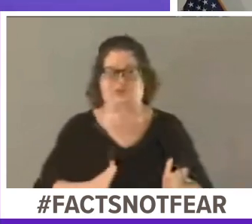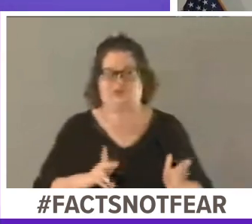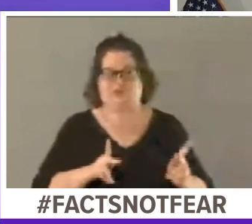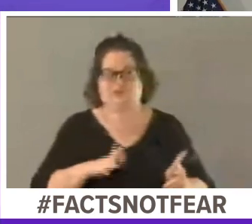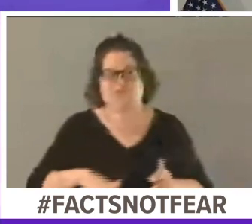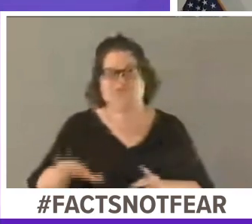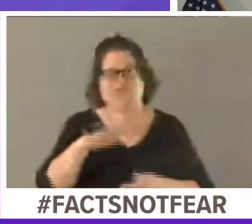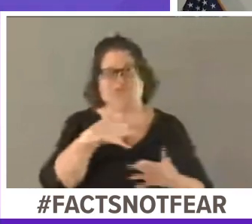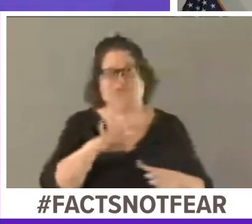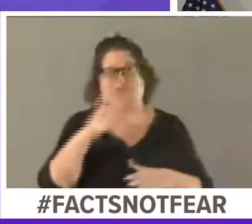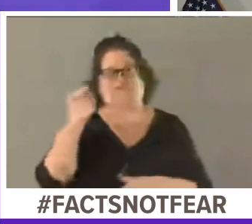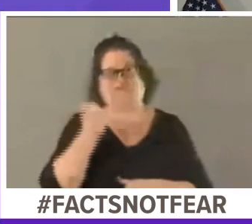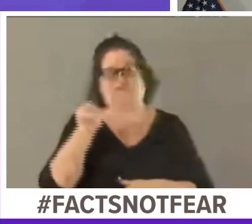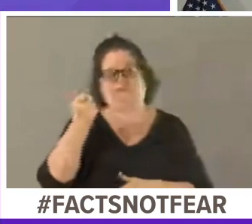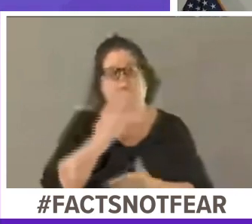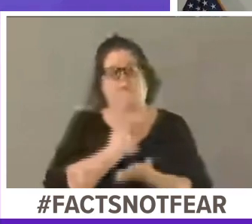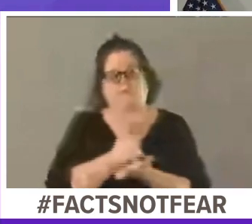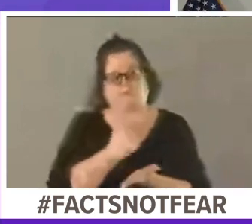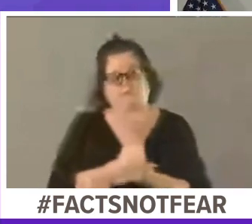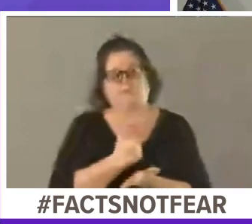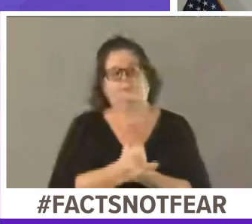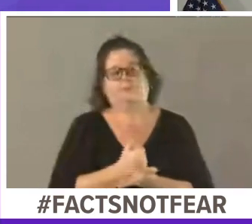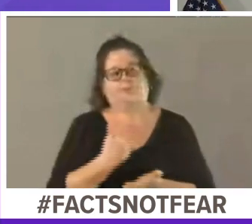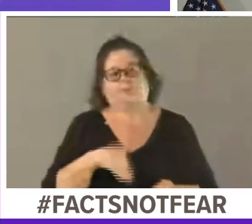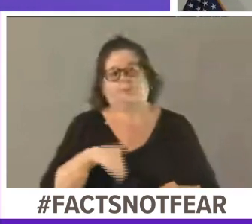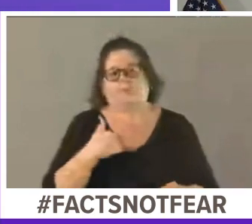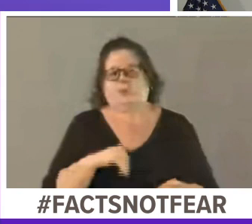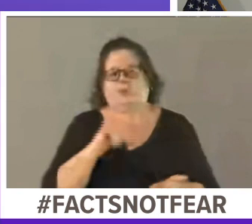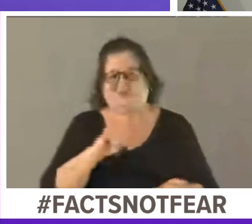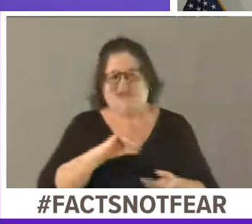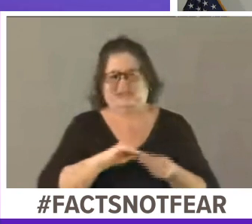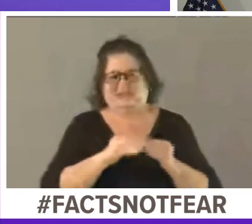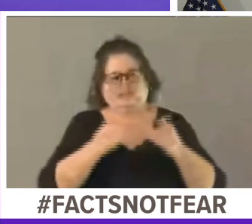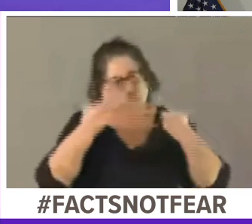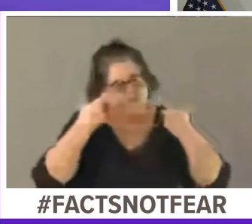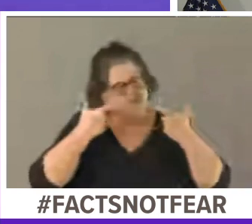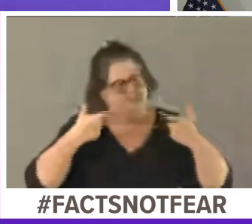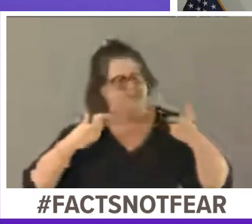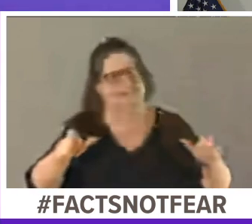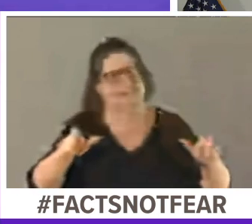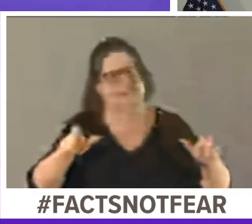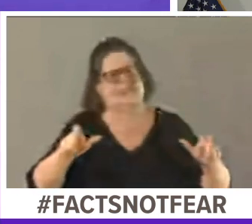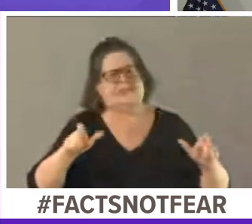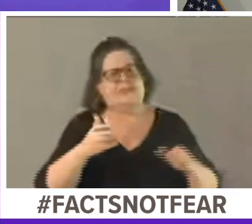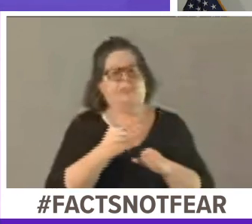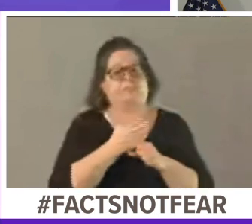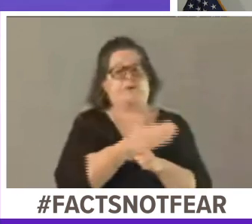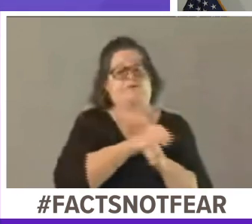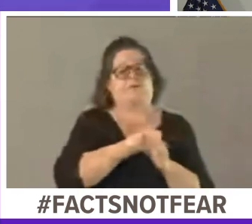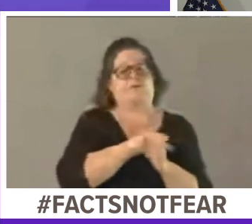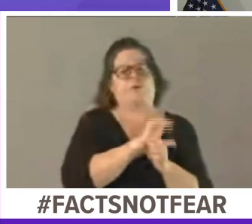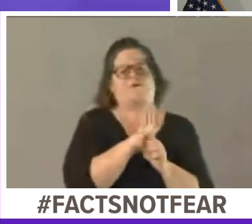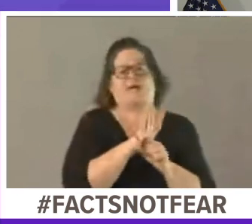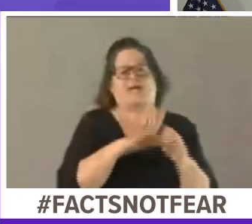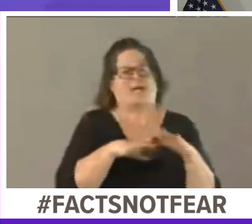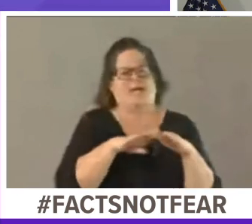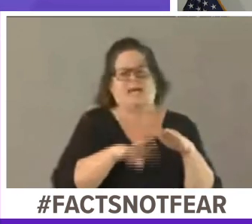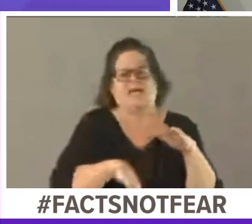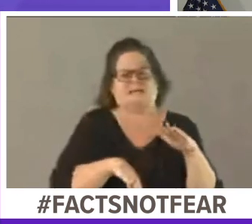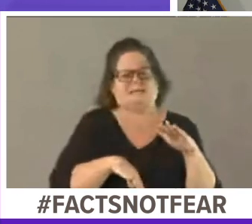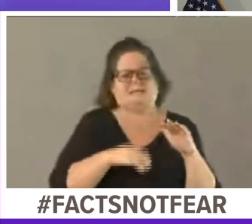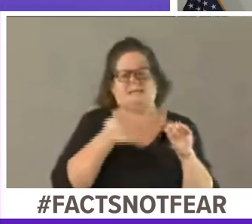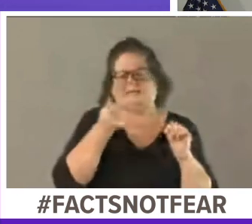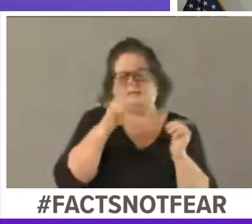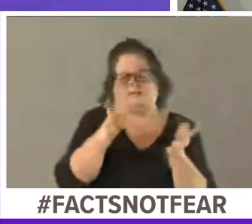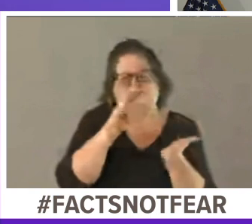to get your head around that number. Before the pandemic struck, I think we had less than 17,000 people